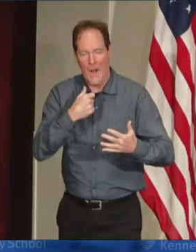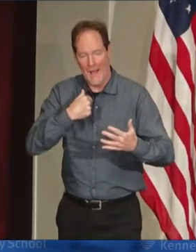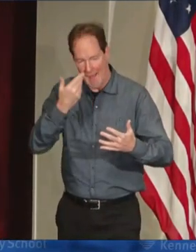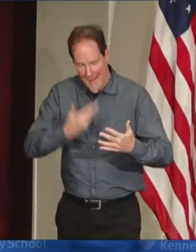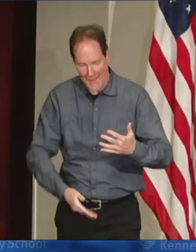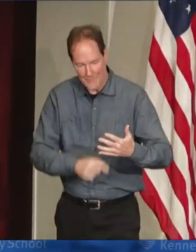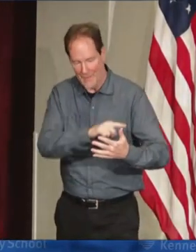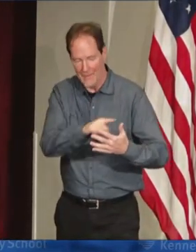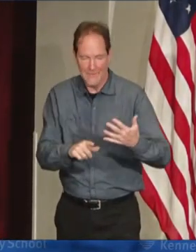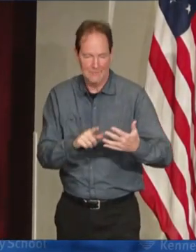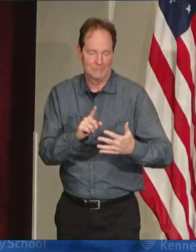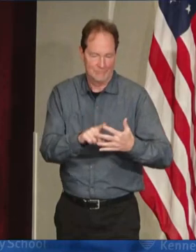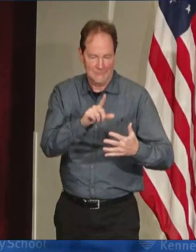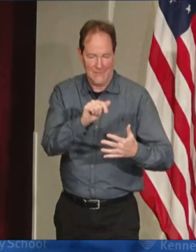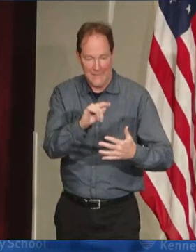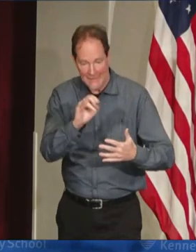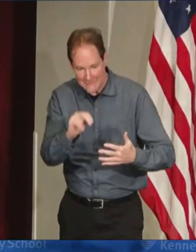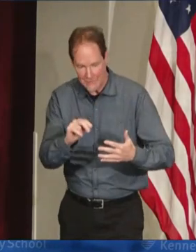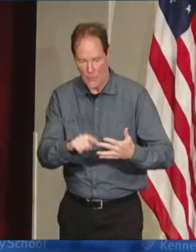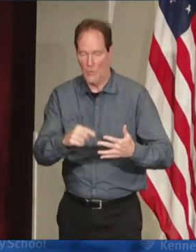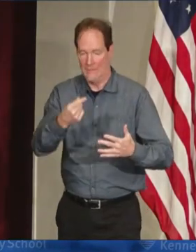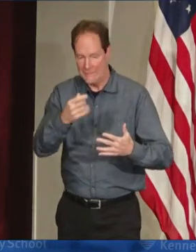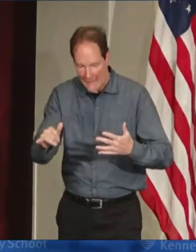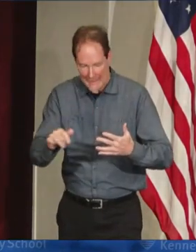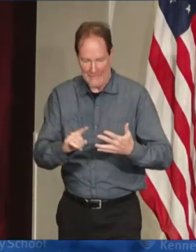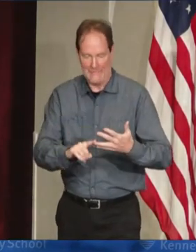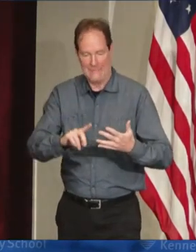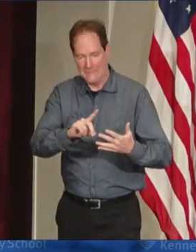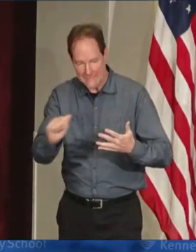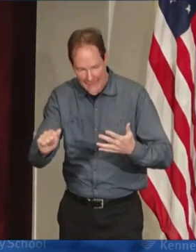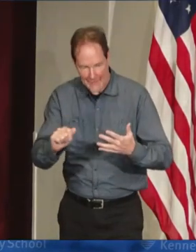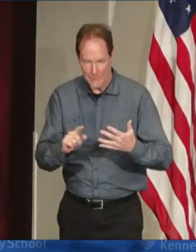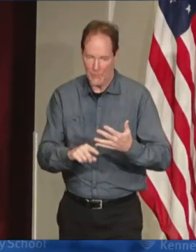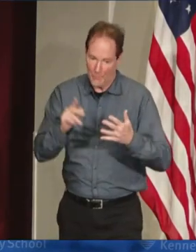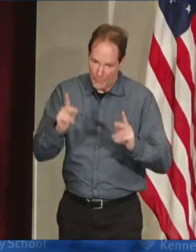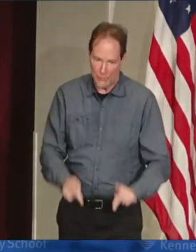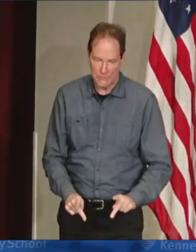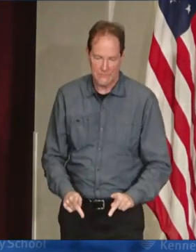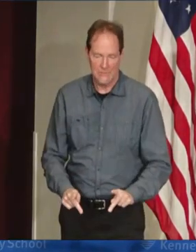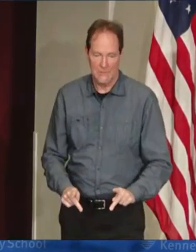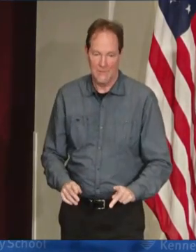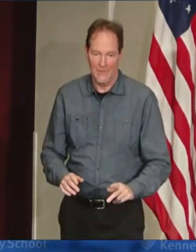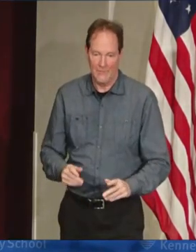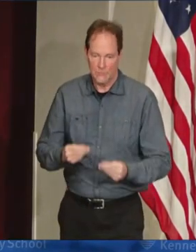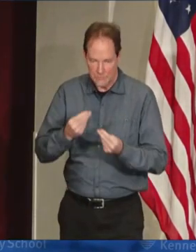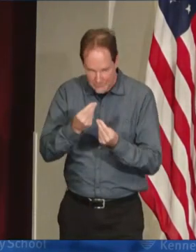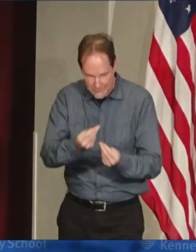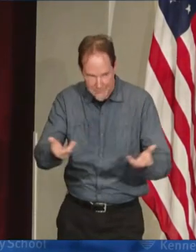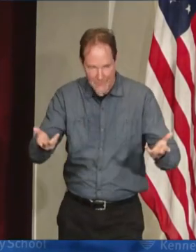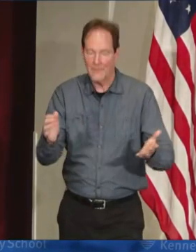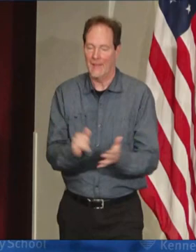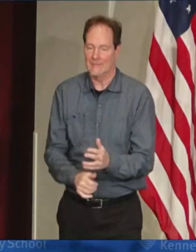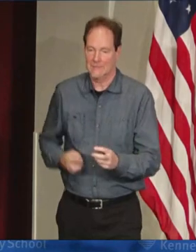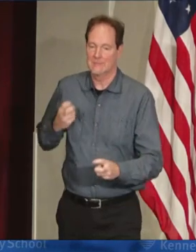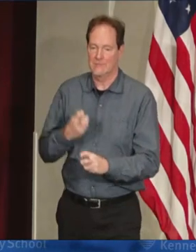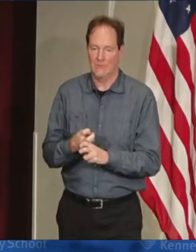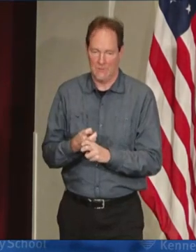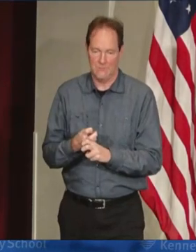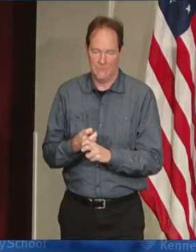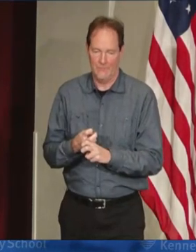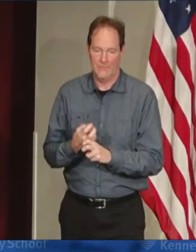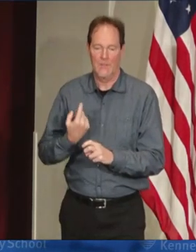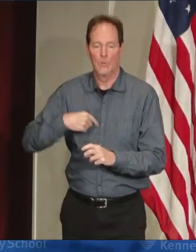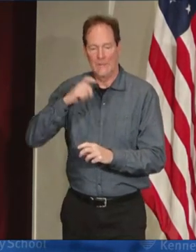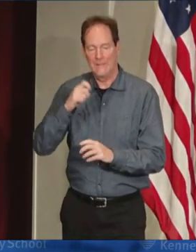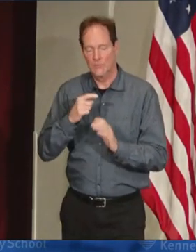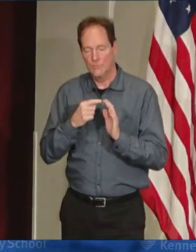a Latino, gay, disabled person is difficult. So I think we need to be